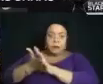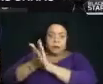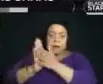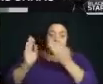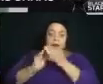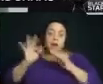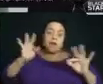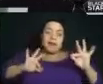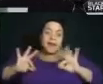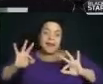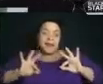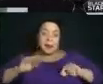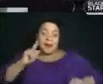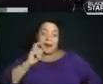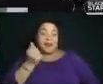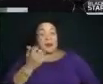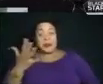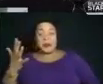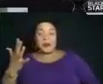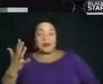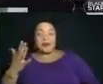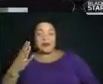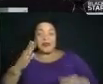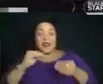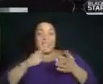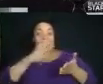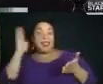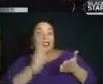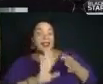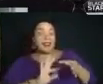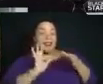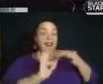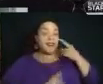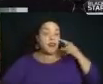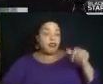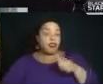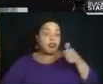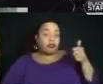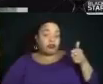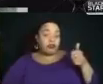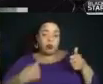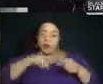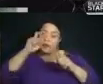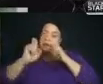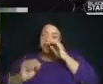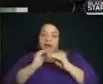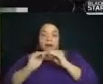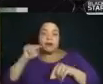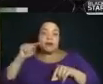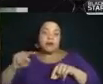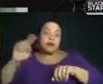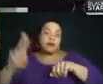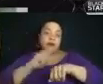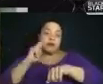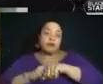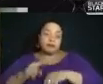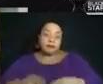We must correct the nation, and we can't be silent anymore. We know